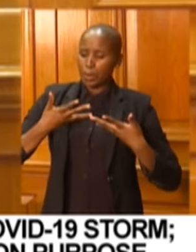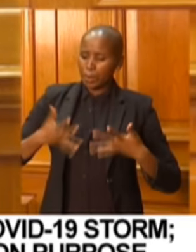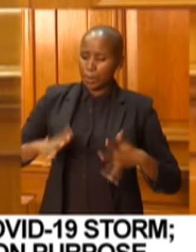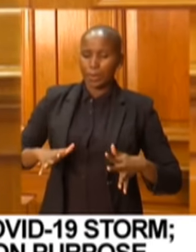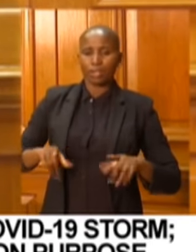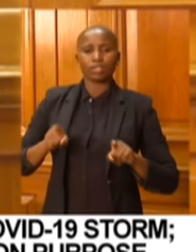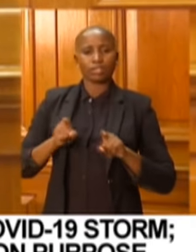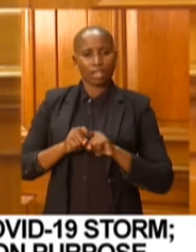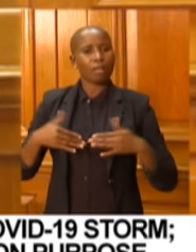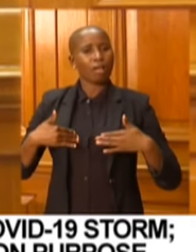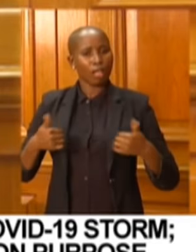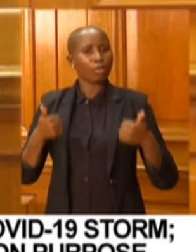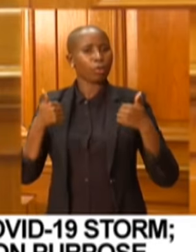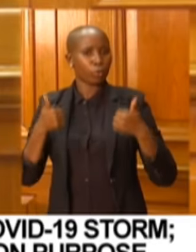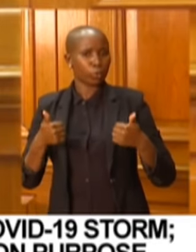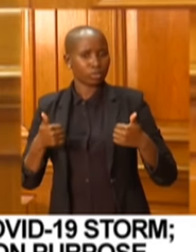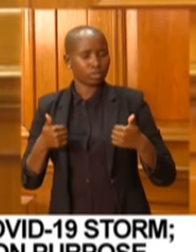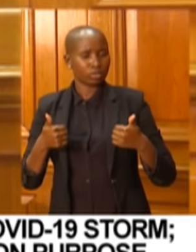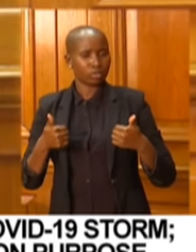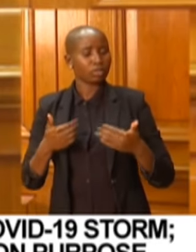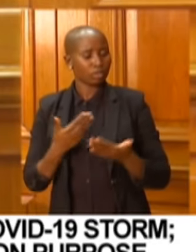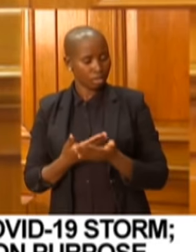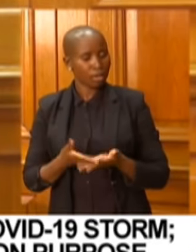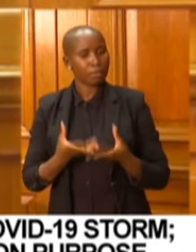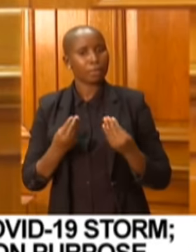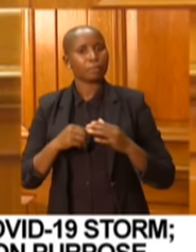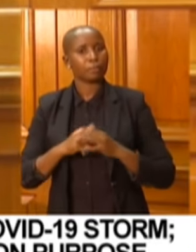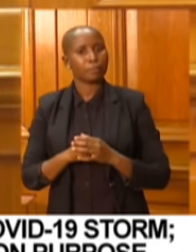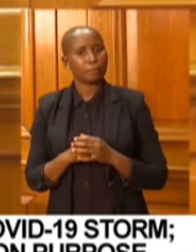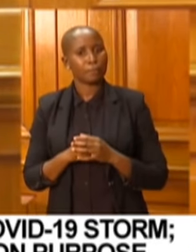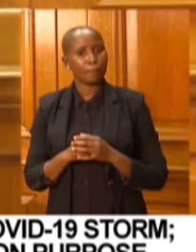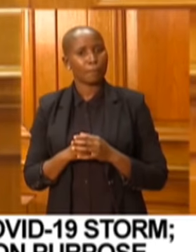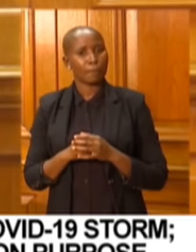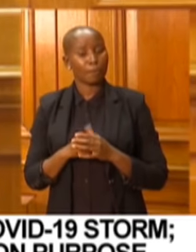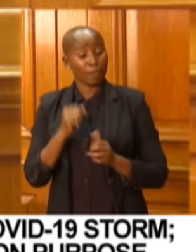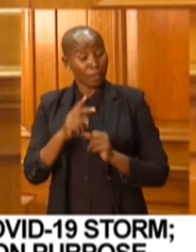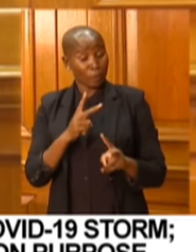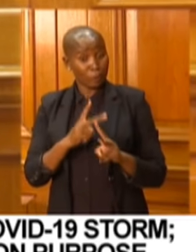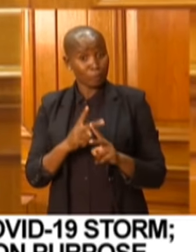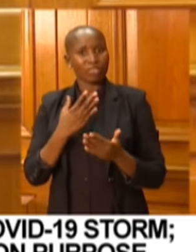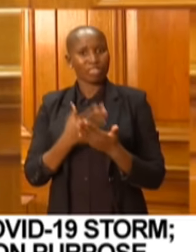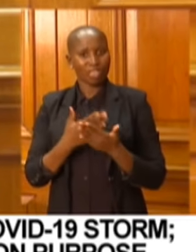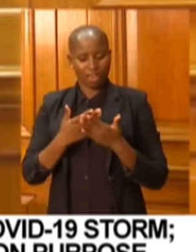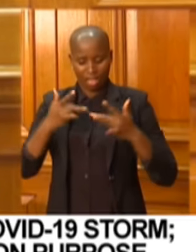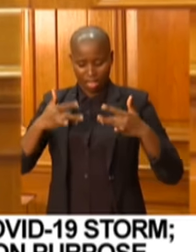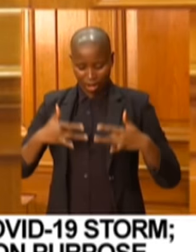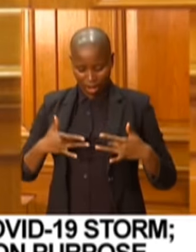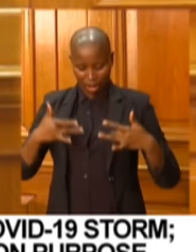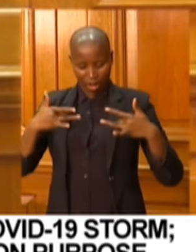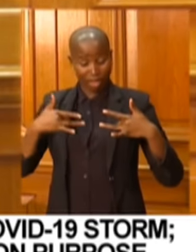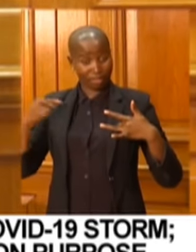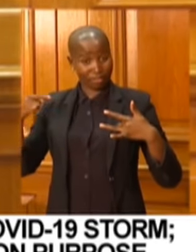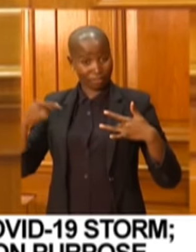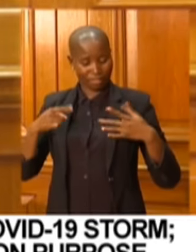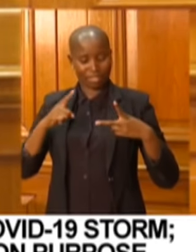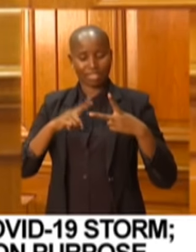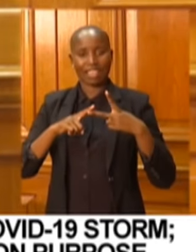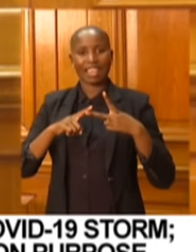health that we all seek. We will also be able to rebuild our lives and our